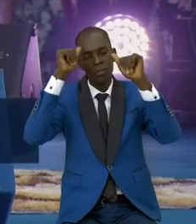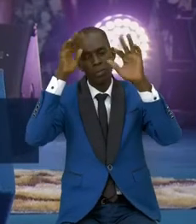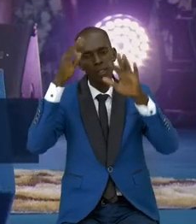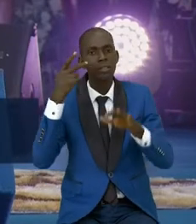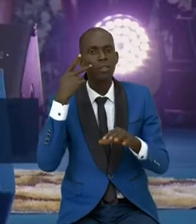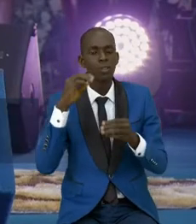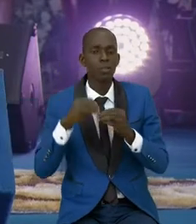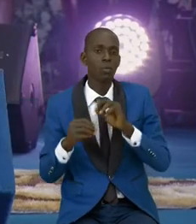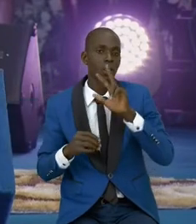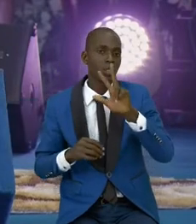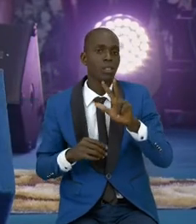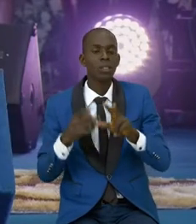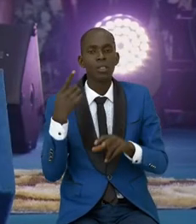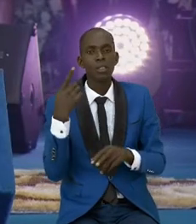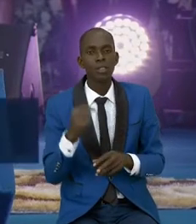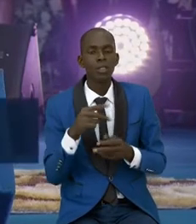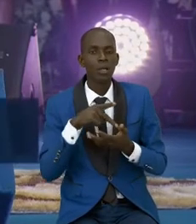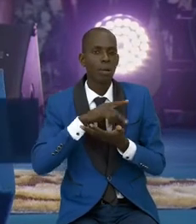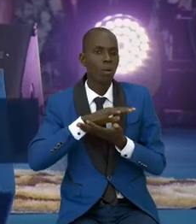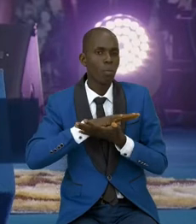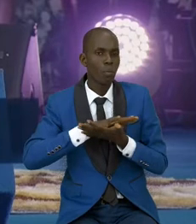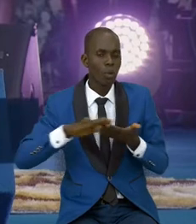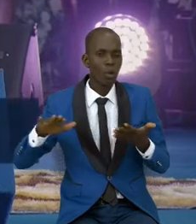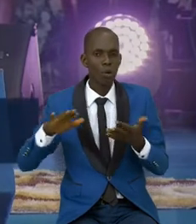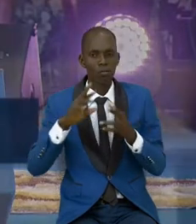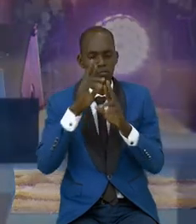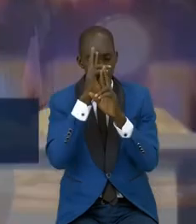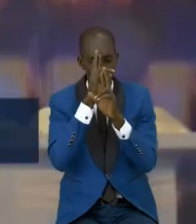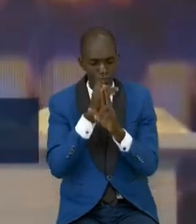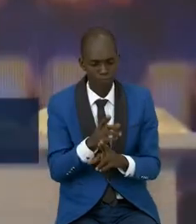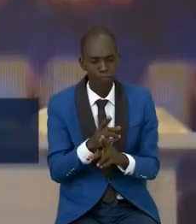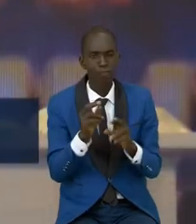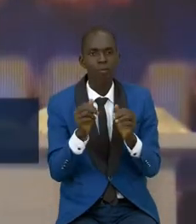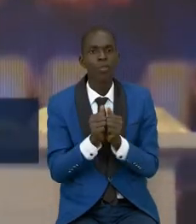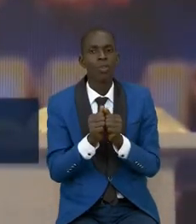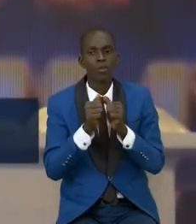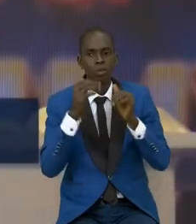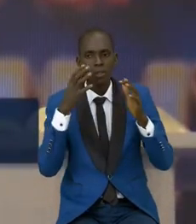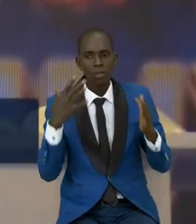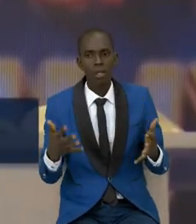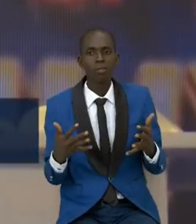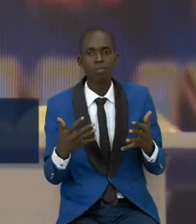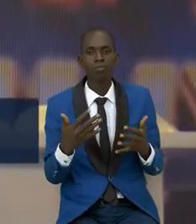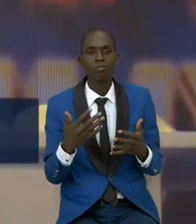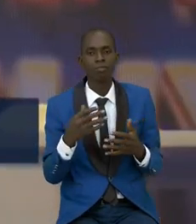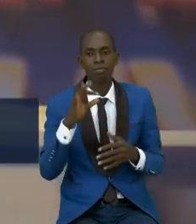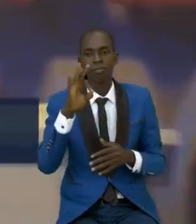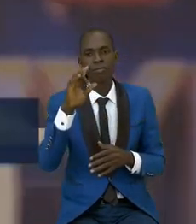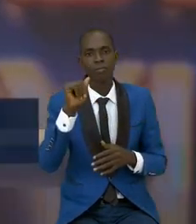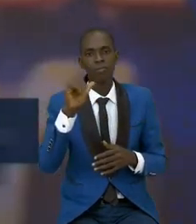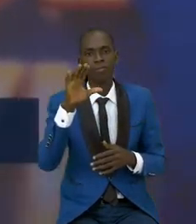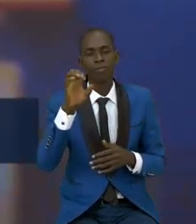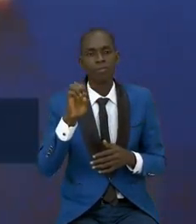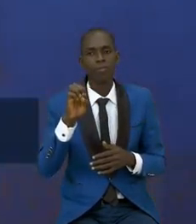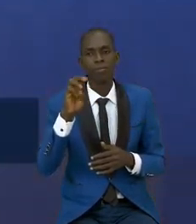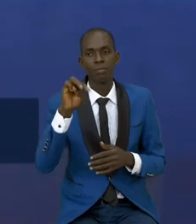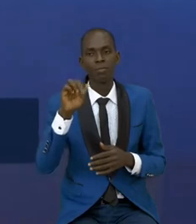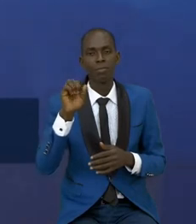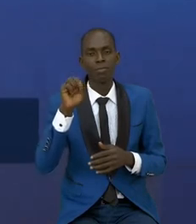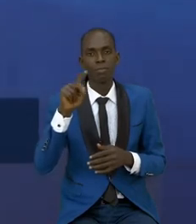the pure respect without face mask before the